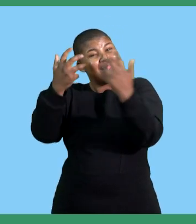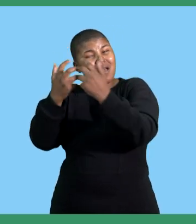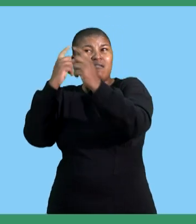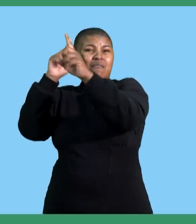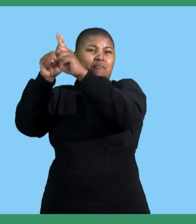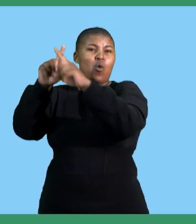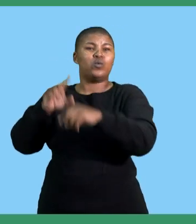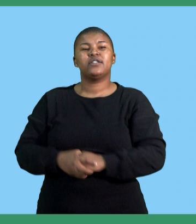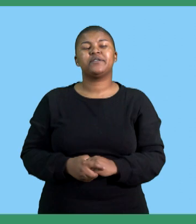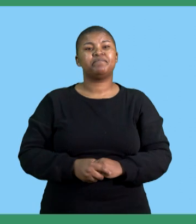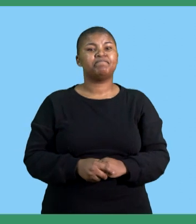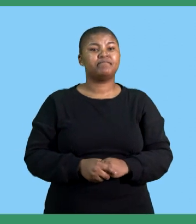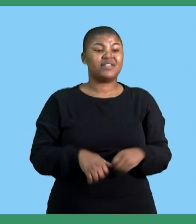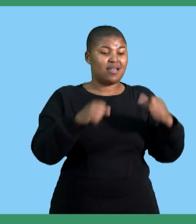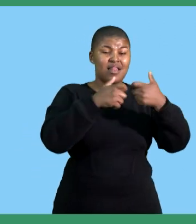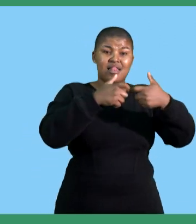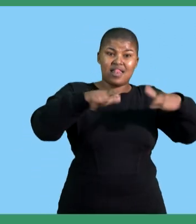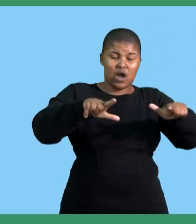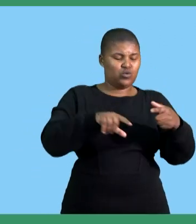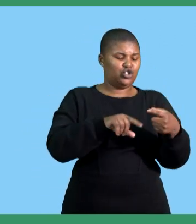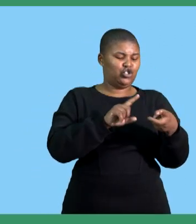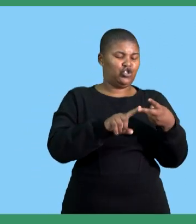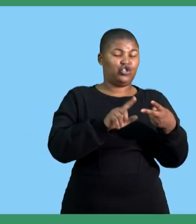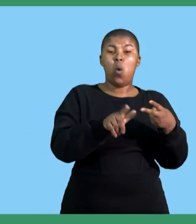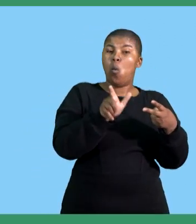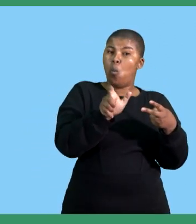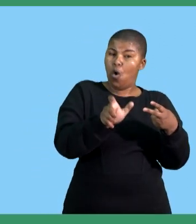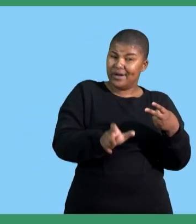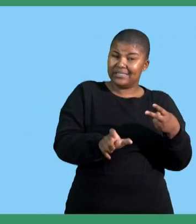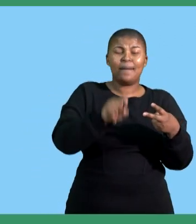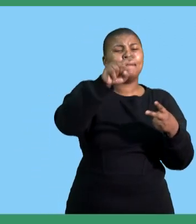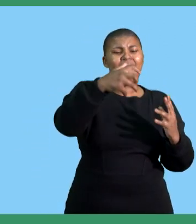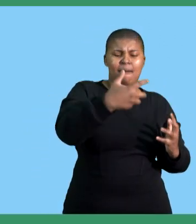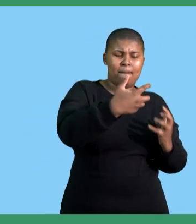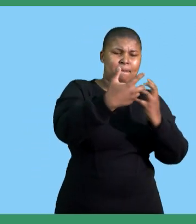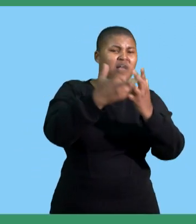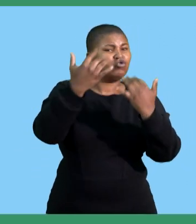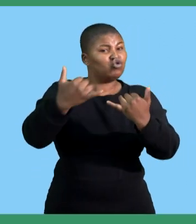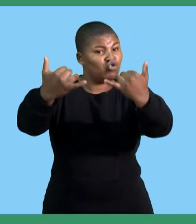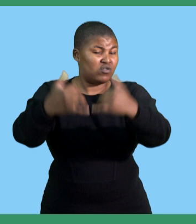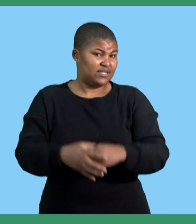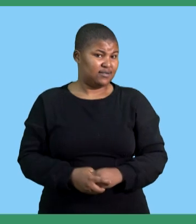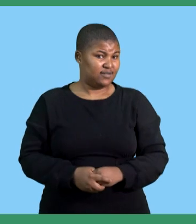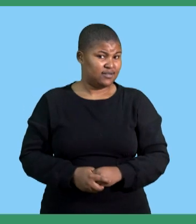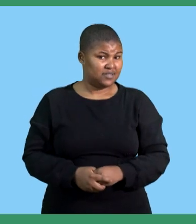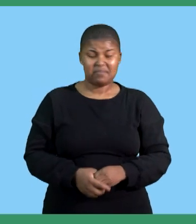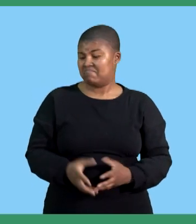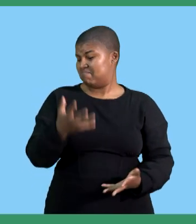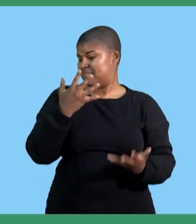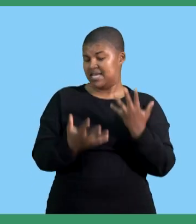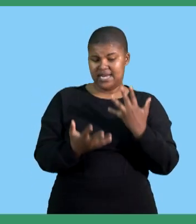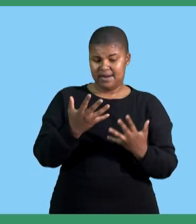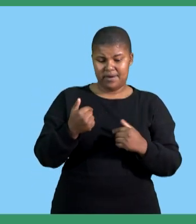and terminology used at the level of the people using the report. If not, then you need to make sure that